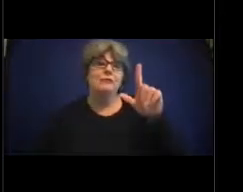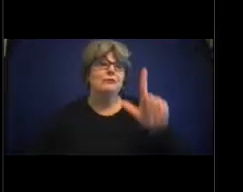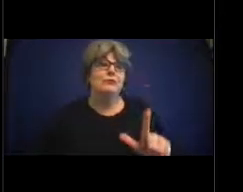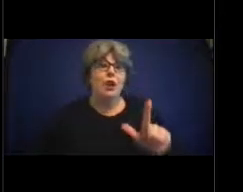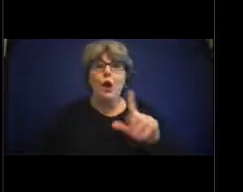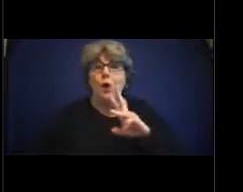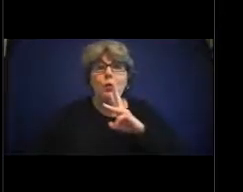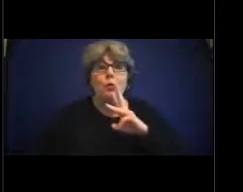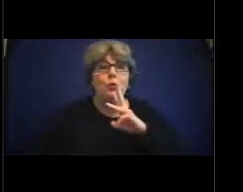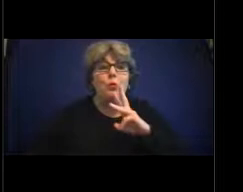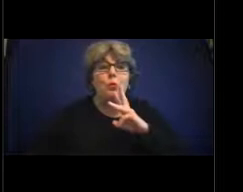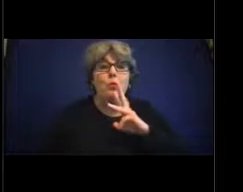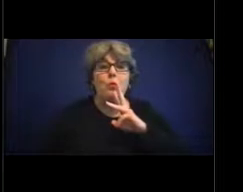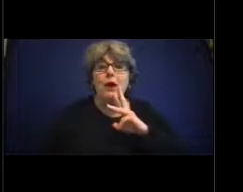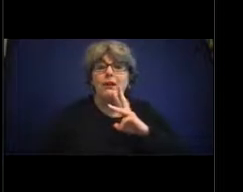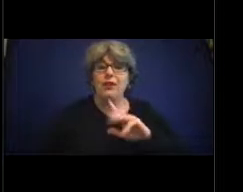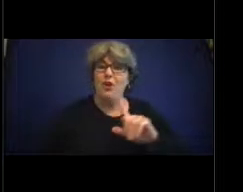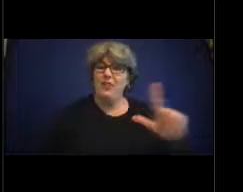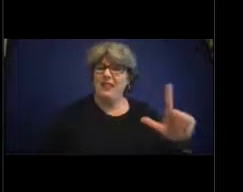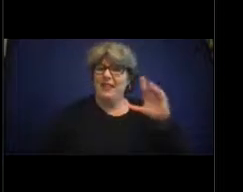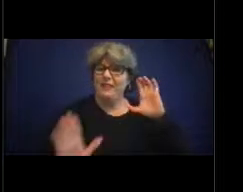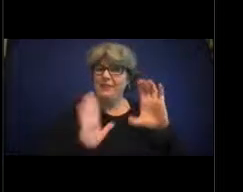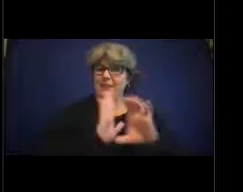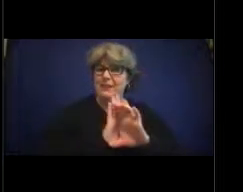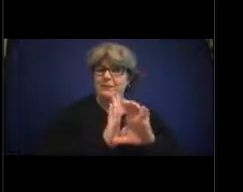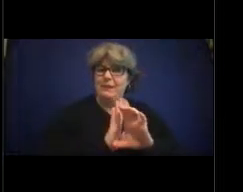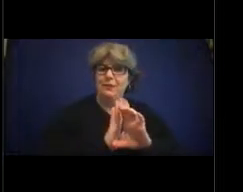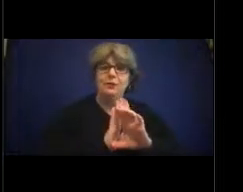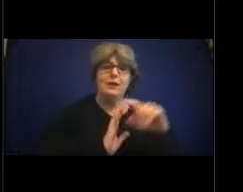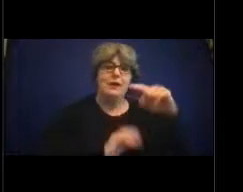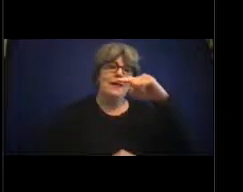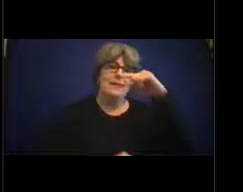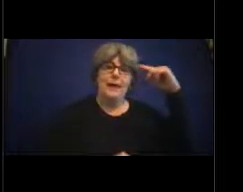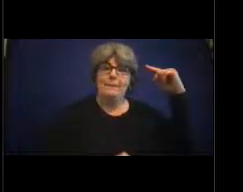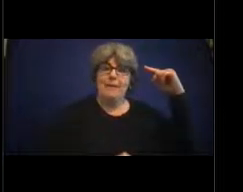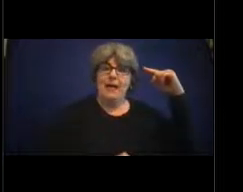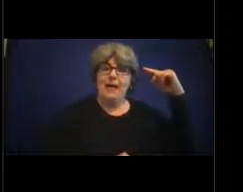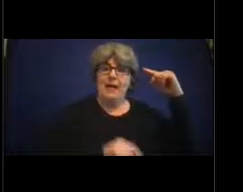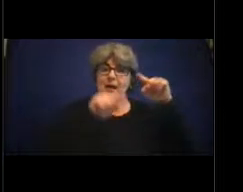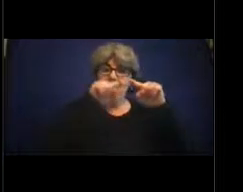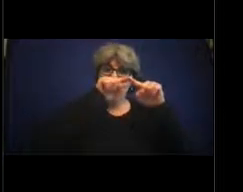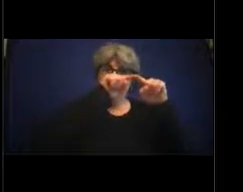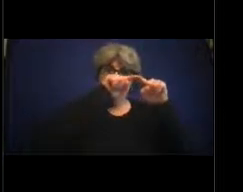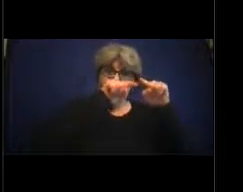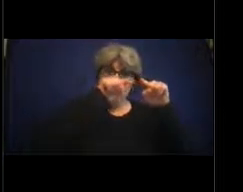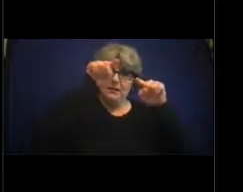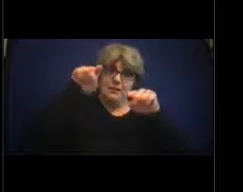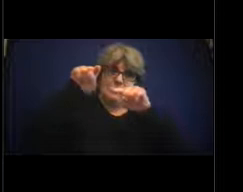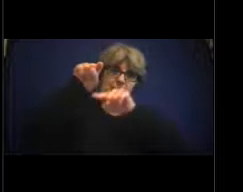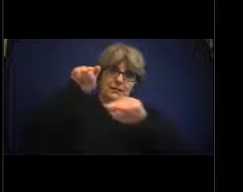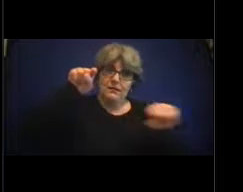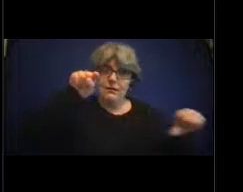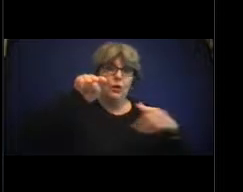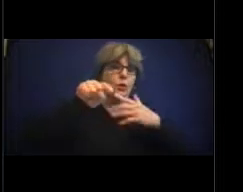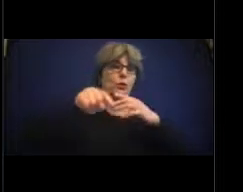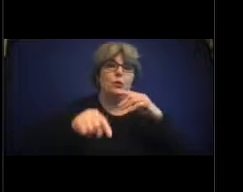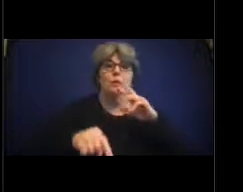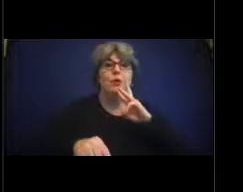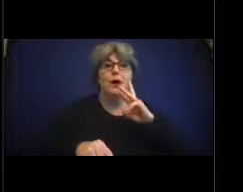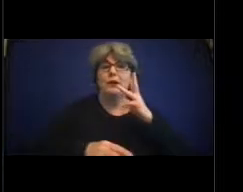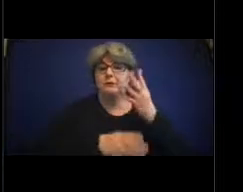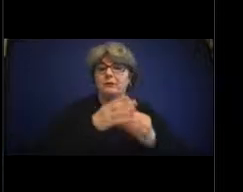plot on the bottom left, you can see that black line is much below normal for one of our state's largest reservoirs. And then our